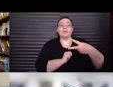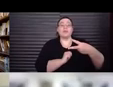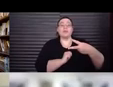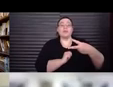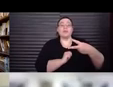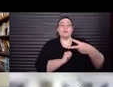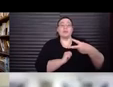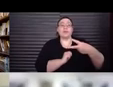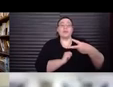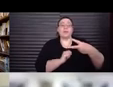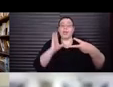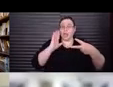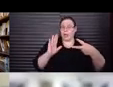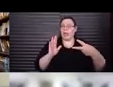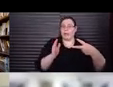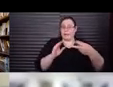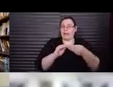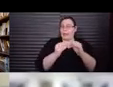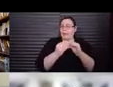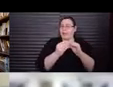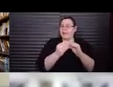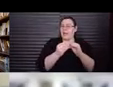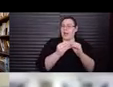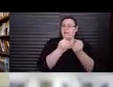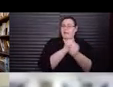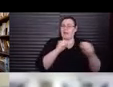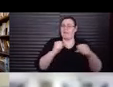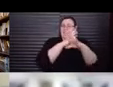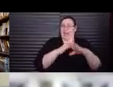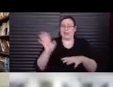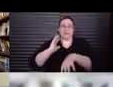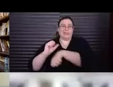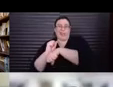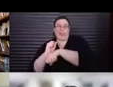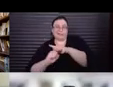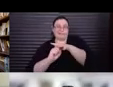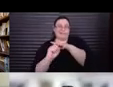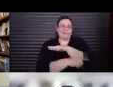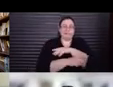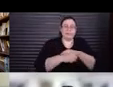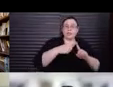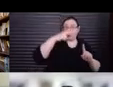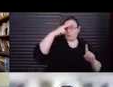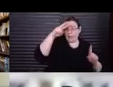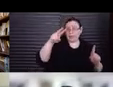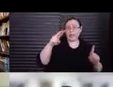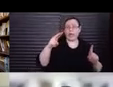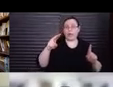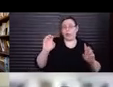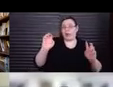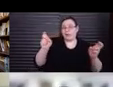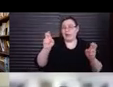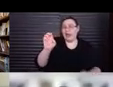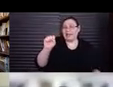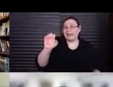numbers of enslaved freedom fighters that ran to Mexico, that ran away to Mexico or escaped to Mexico,